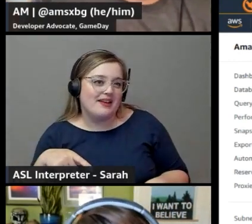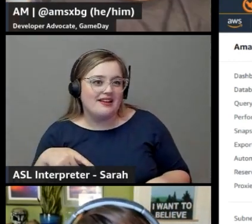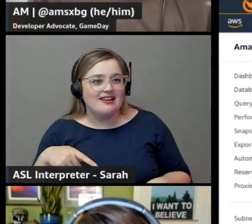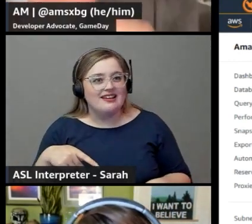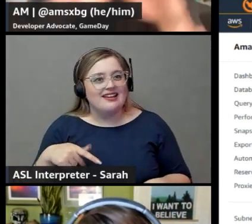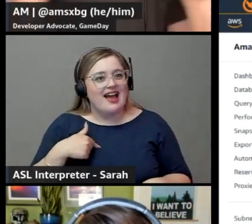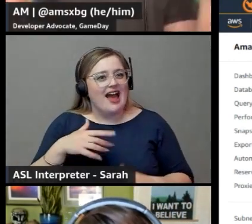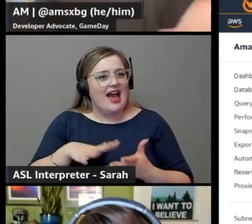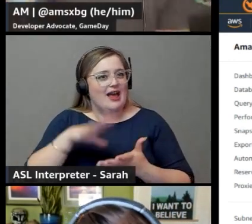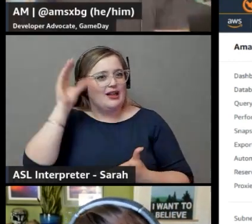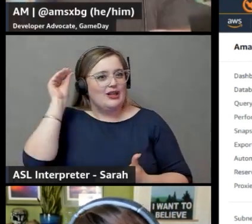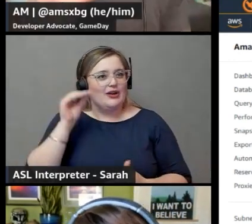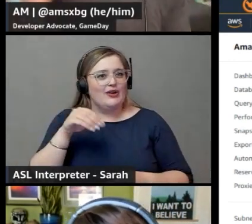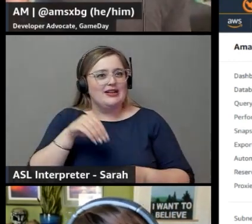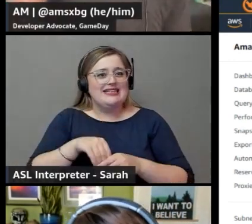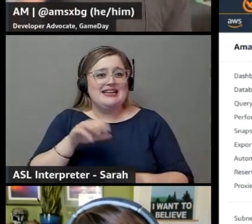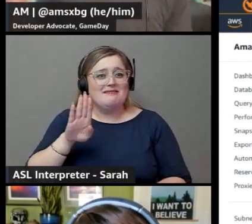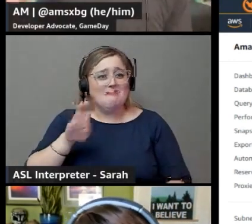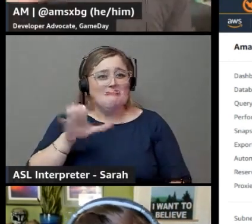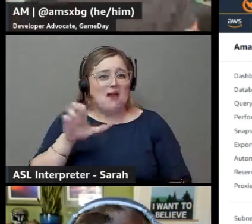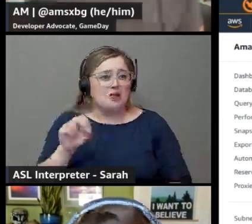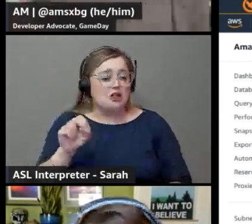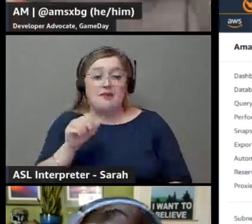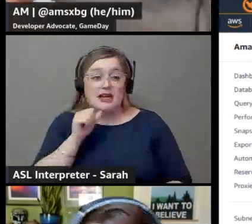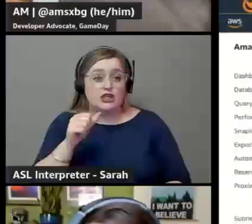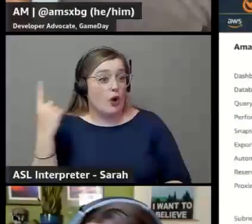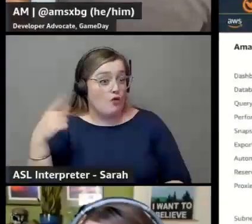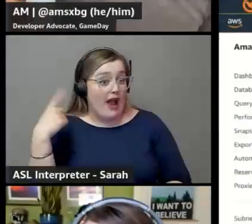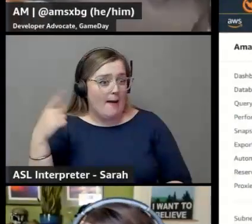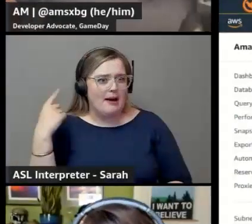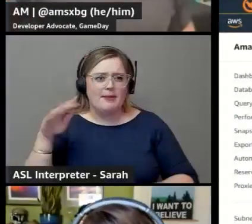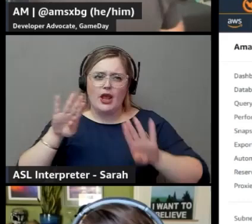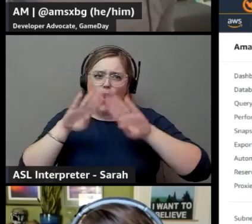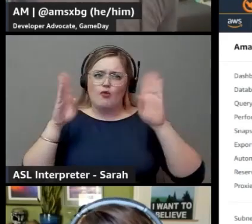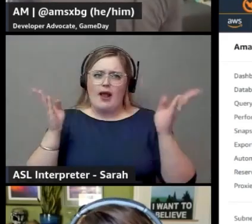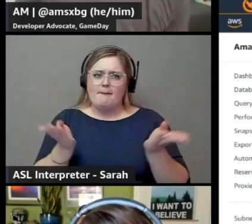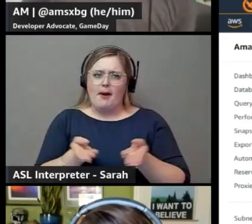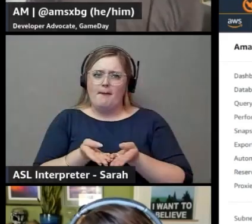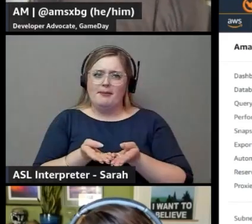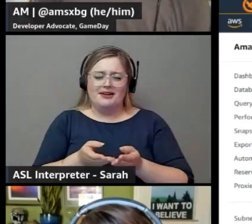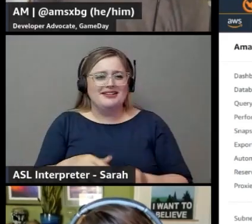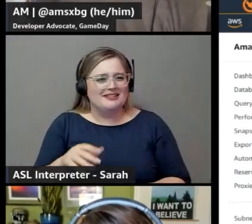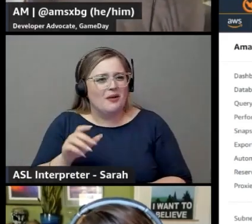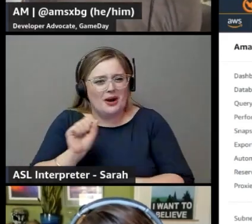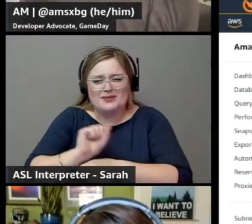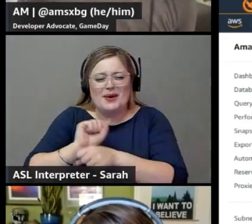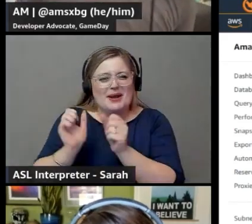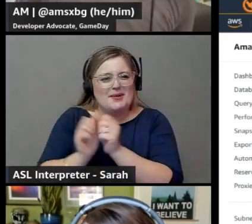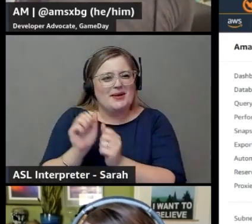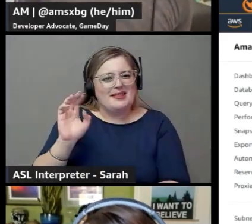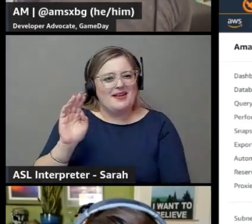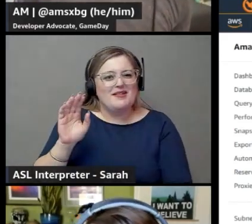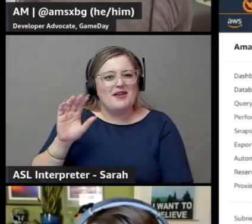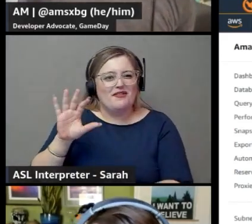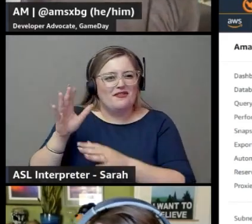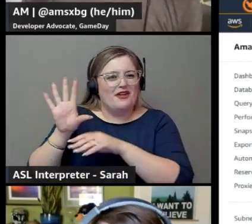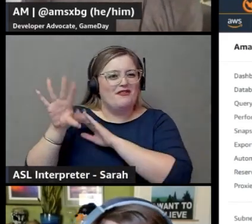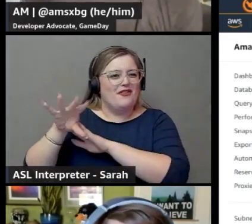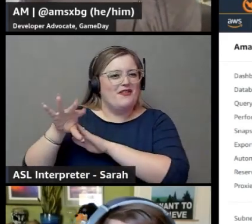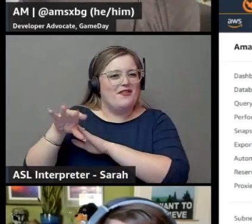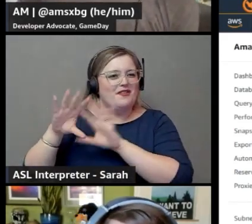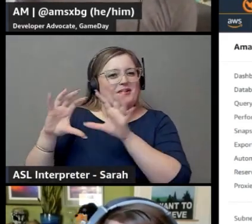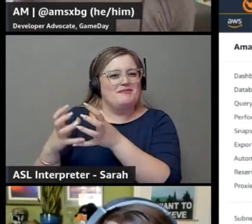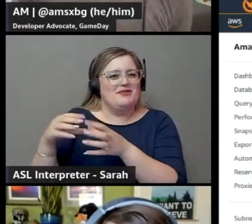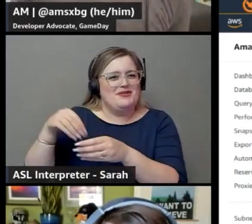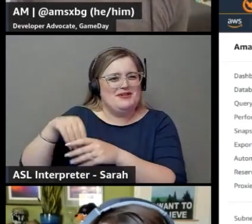learned that that's what they do for wrap it up instead of this when I was working with a Belgian film crew. Anyway, anything you'd like to